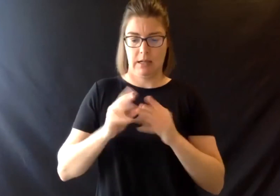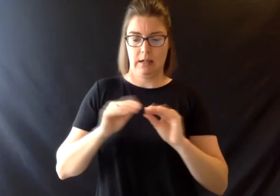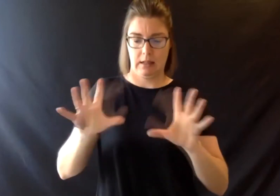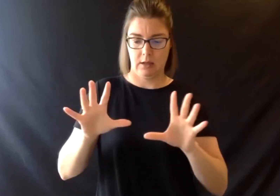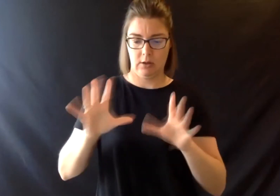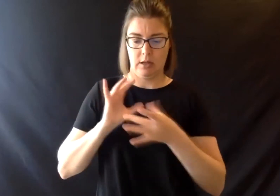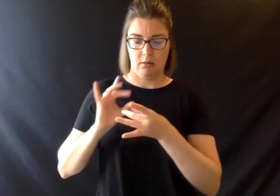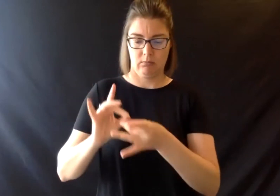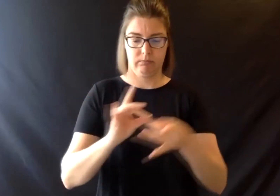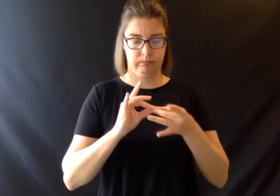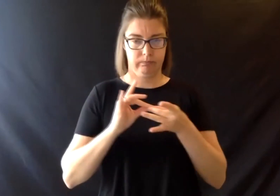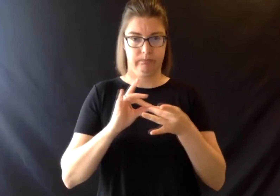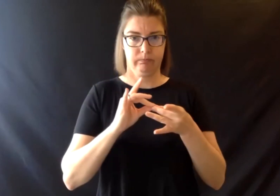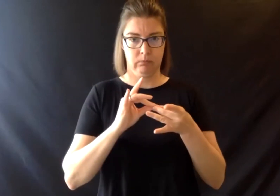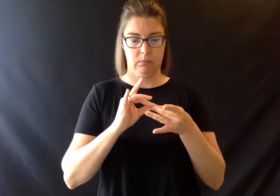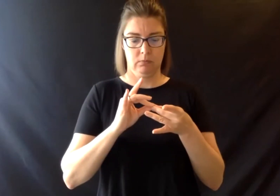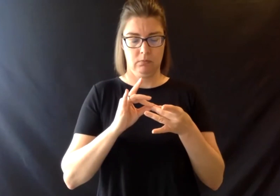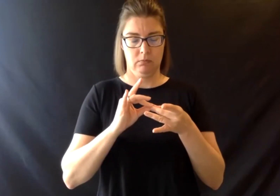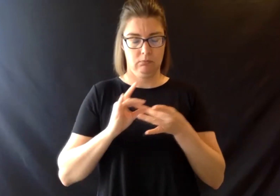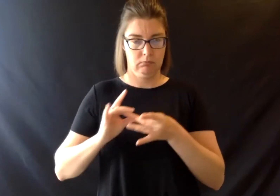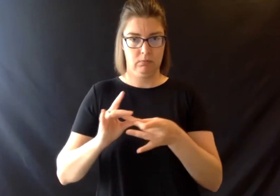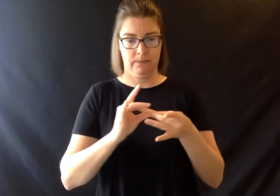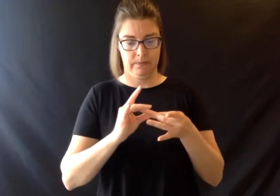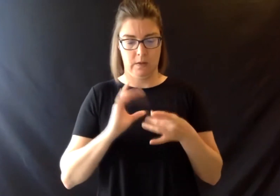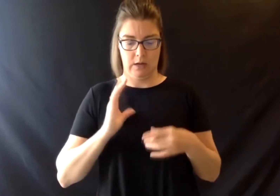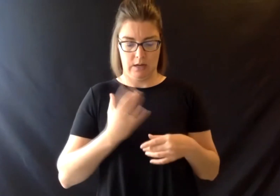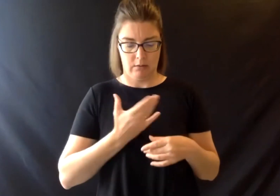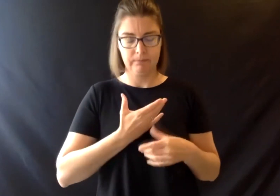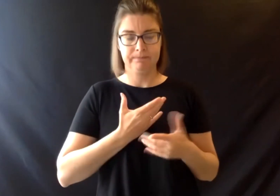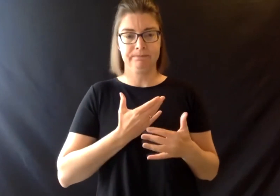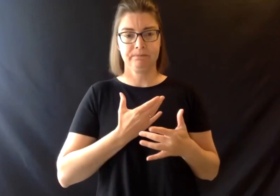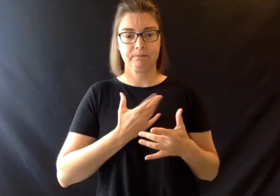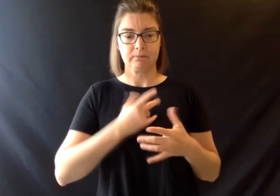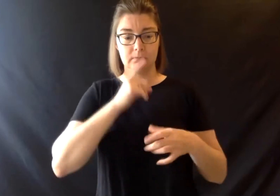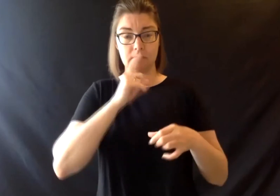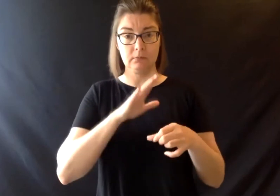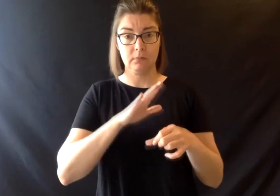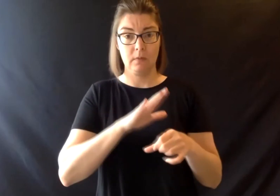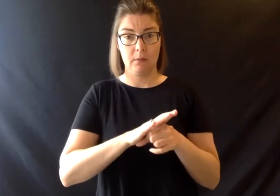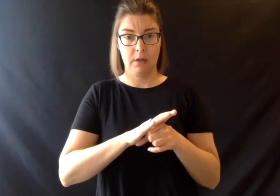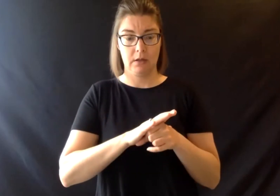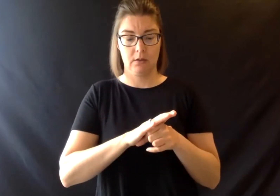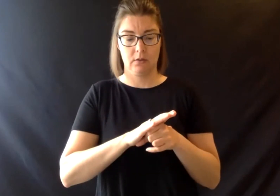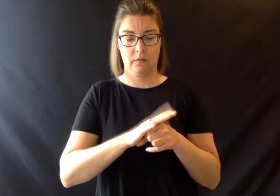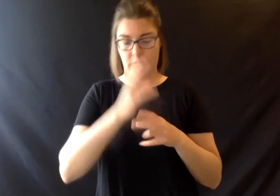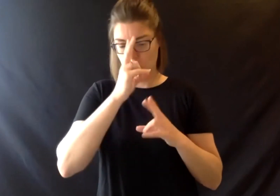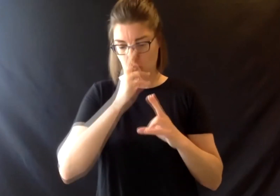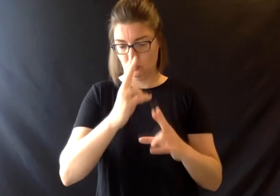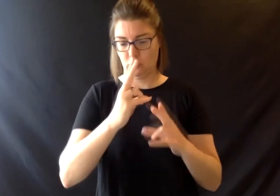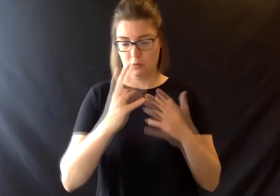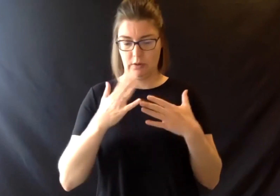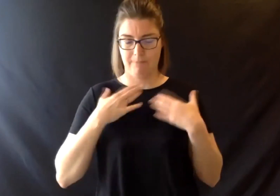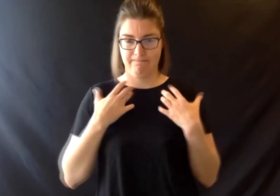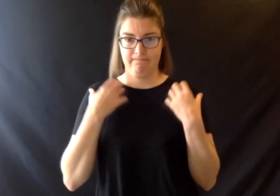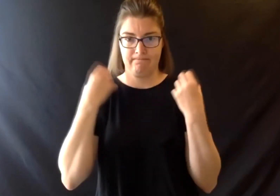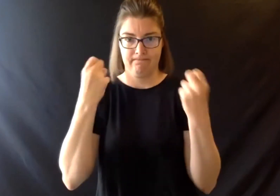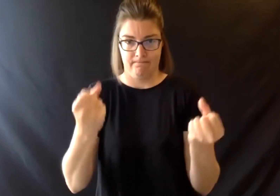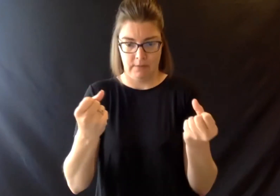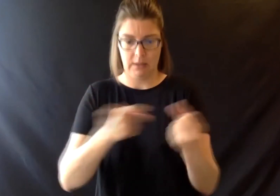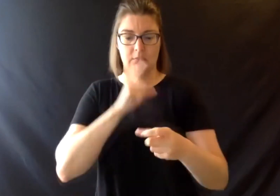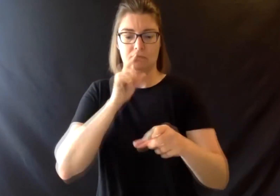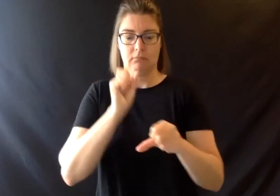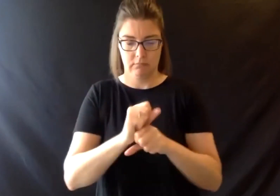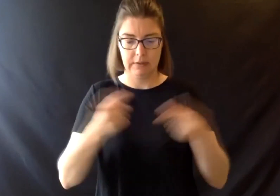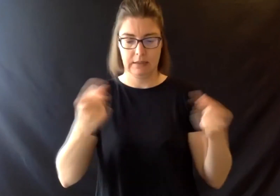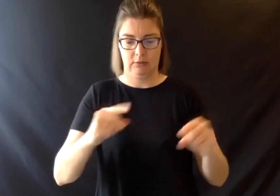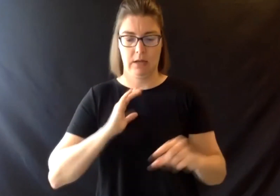collective commitment to make the promise and the challenge of truth and reconciliation real in our communities, and in particular to